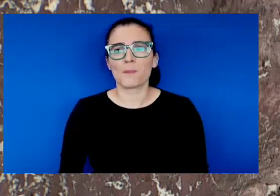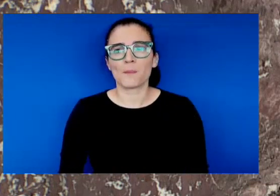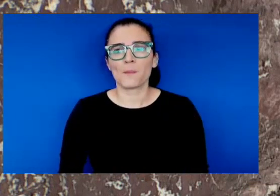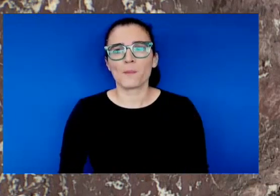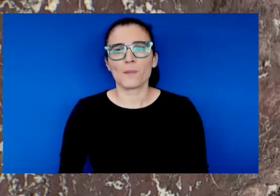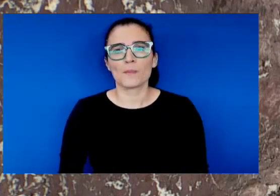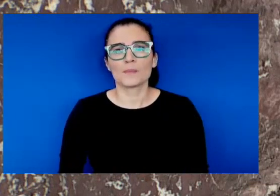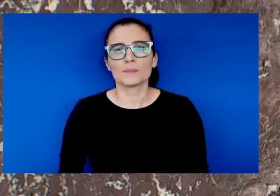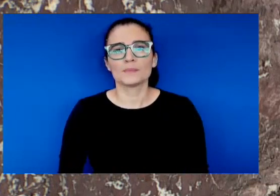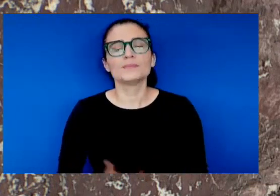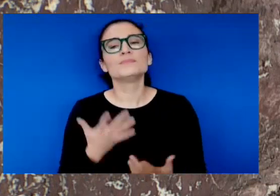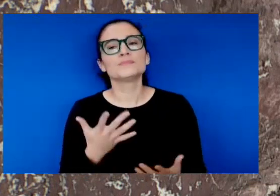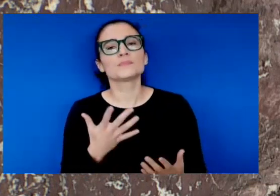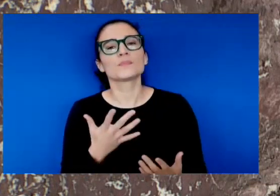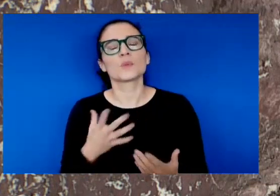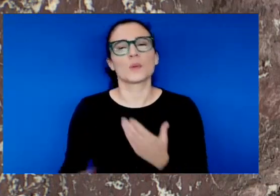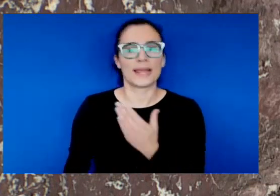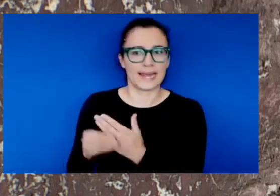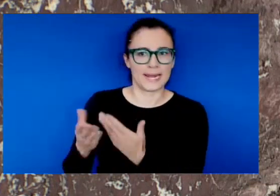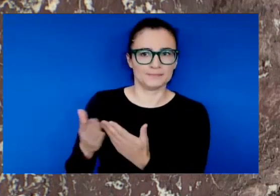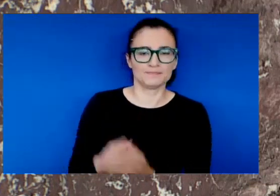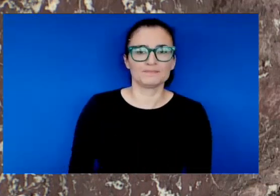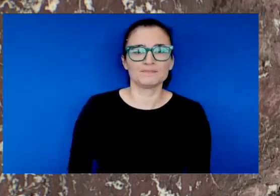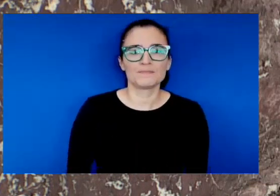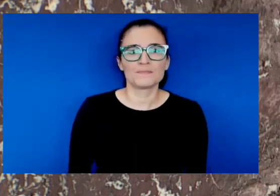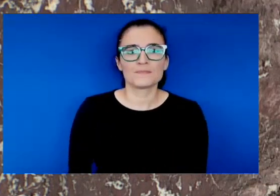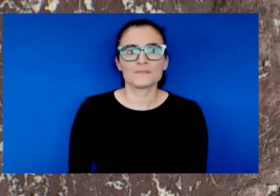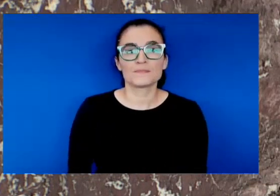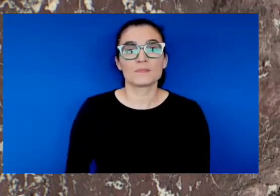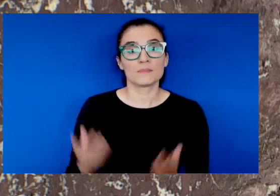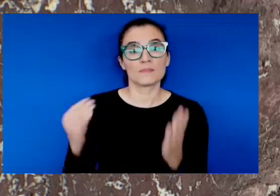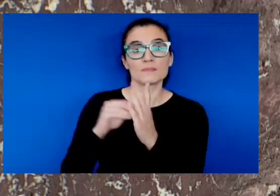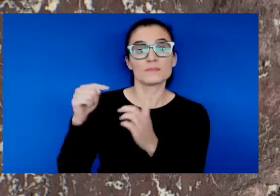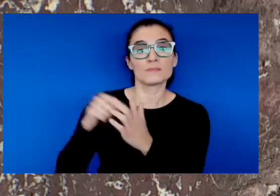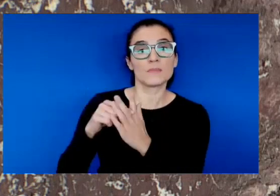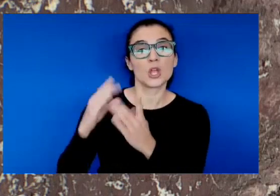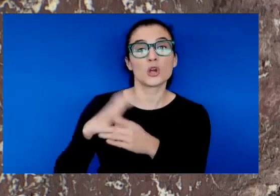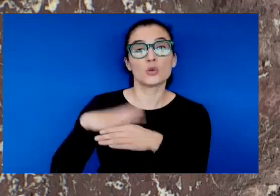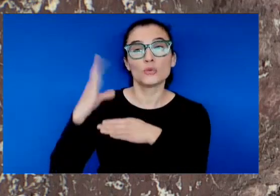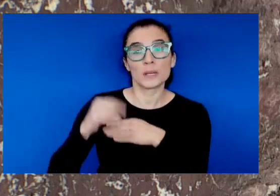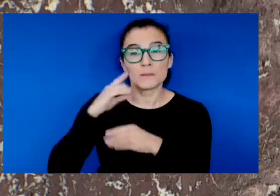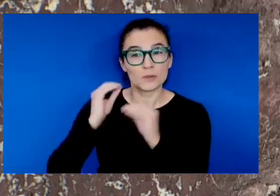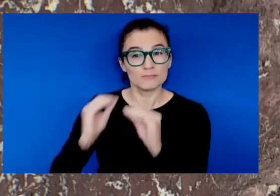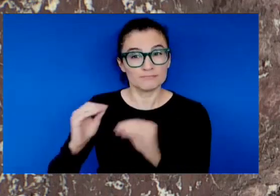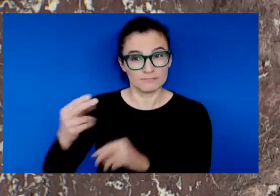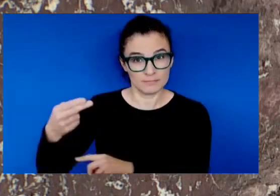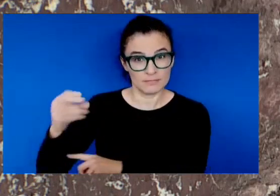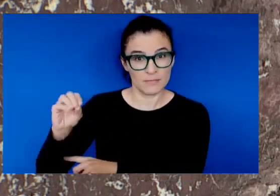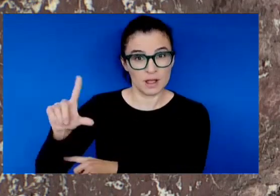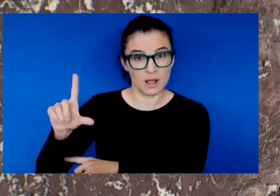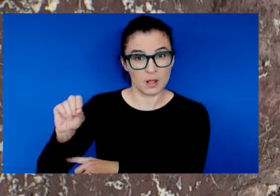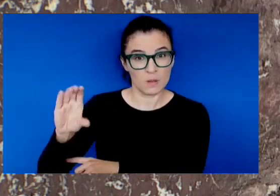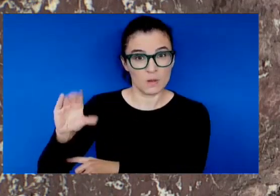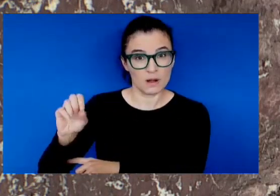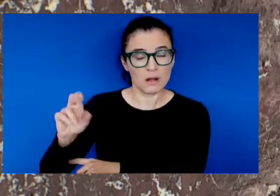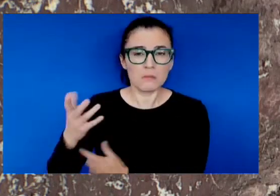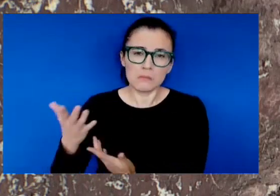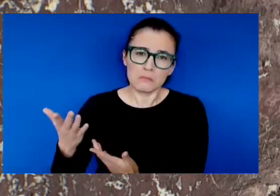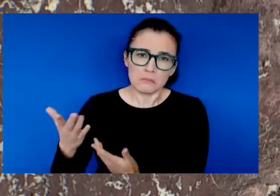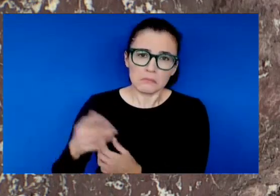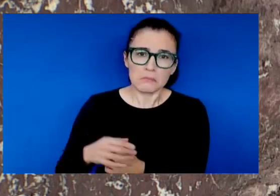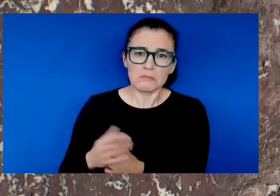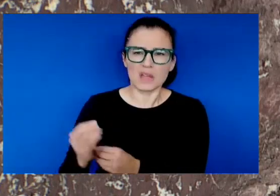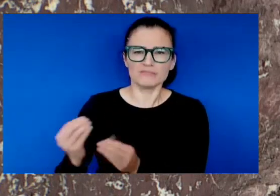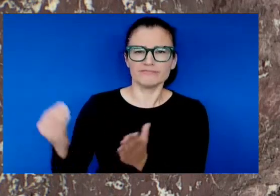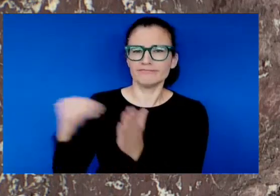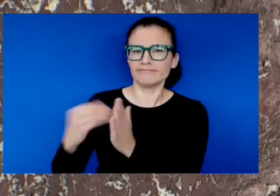ago. We are talking about a lack of action by this government on anti-Semitic issues post-October 11th, despite